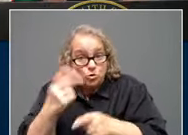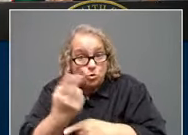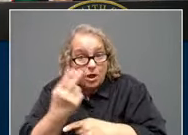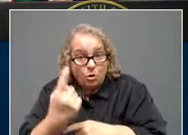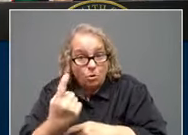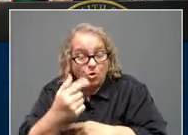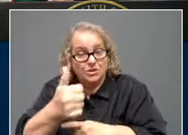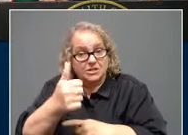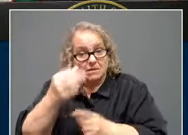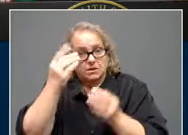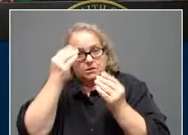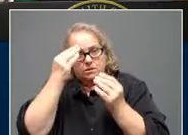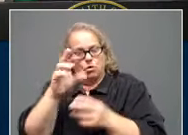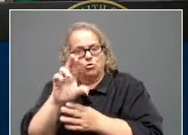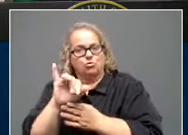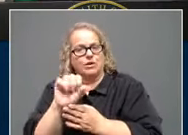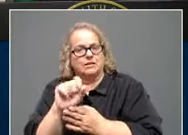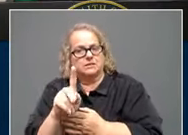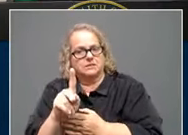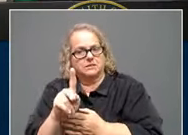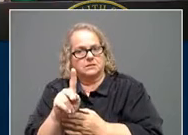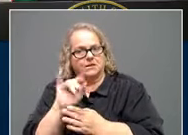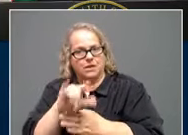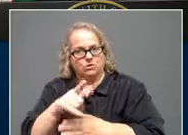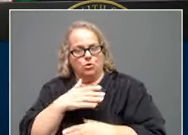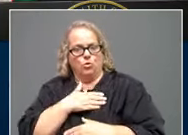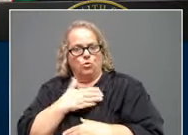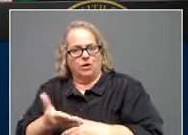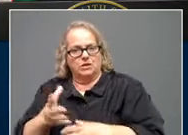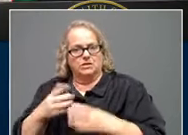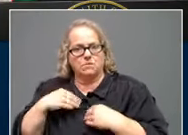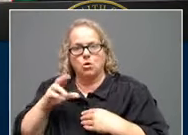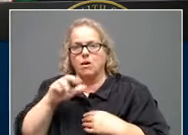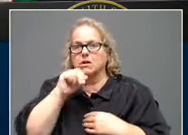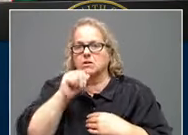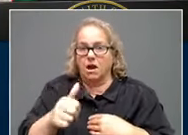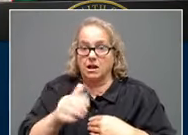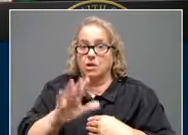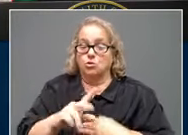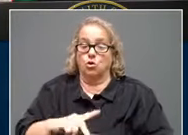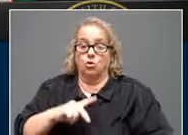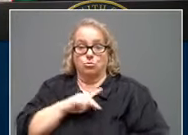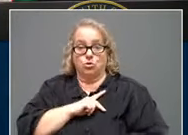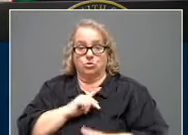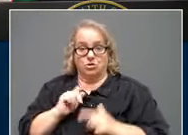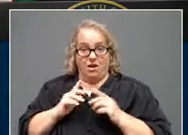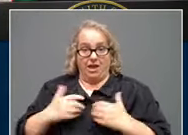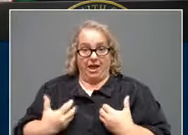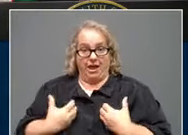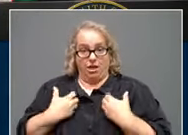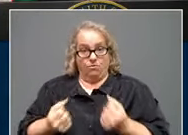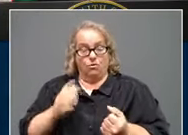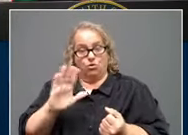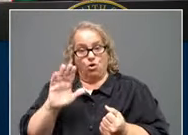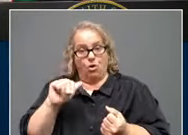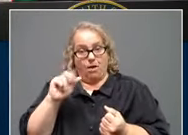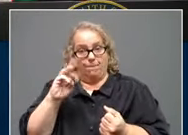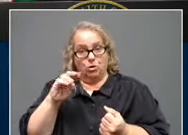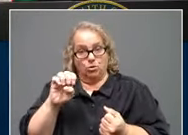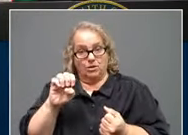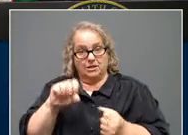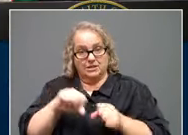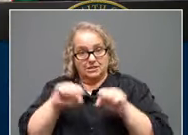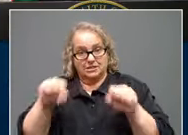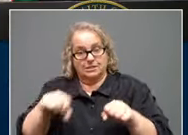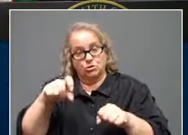the risks that you are willing to take or to not take, and then your own personal health, your immune system is something that you ought to factor